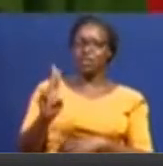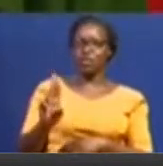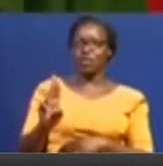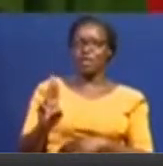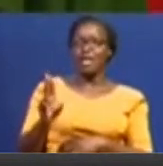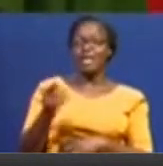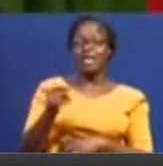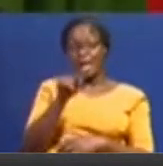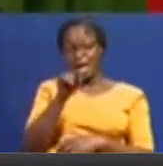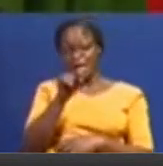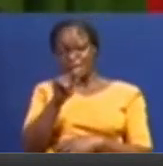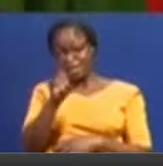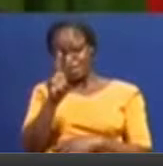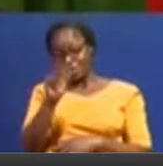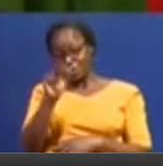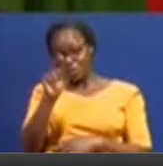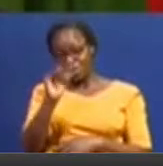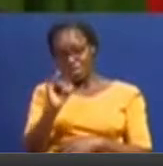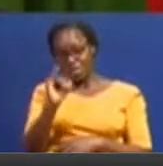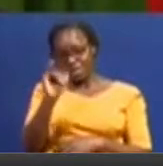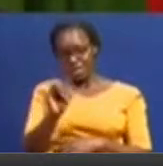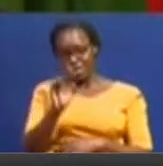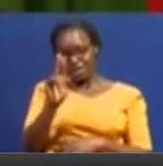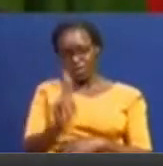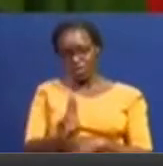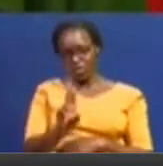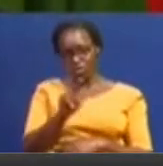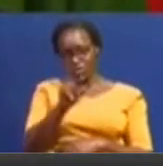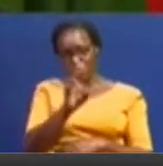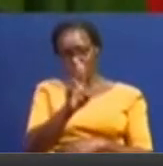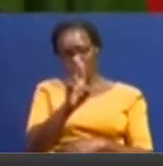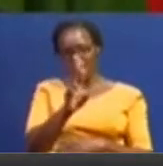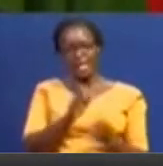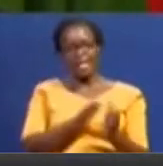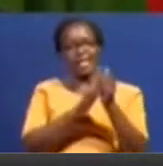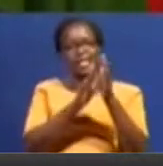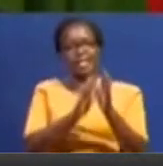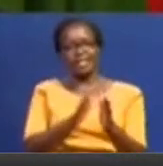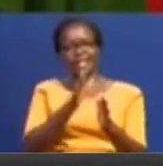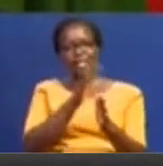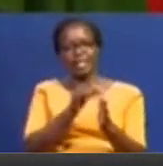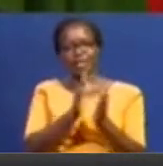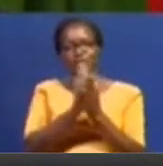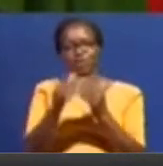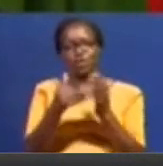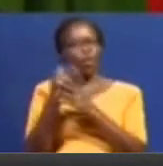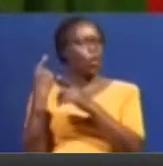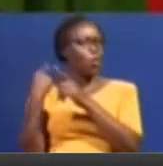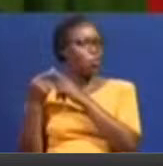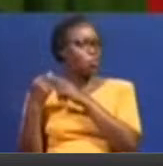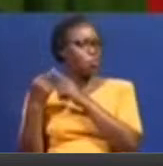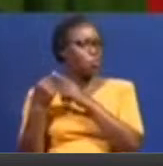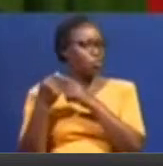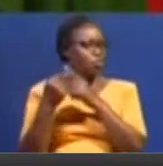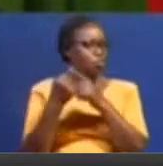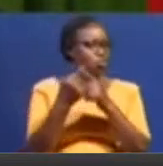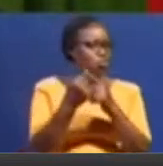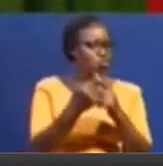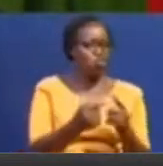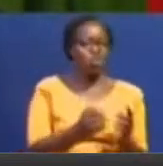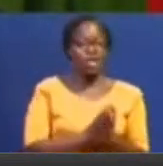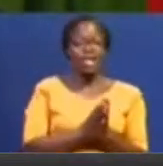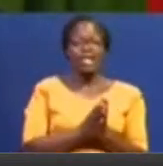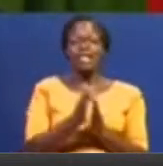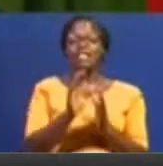being the Wanjiku that you are, and being a leader, and with all that experience, in